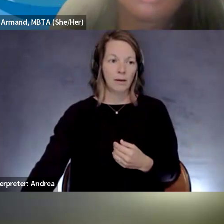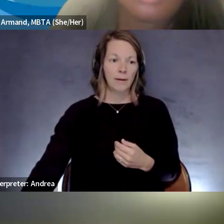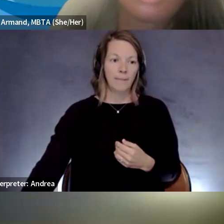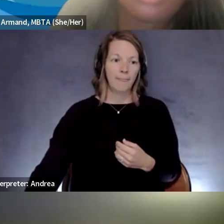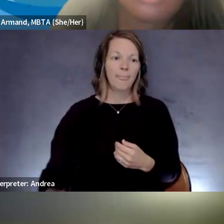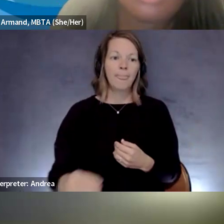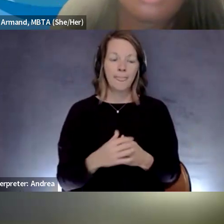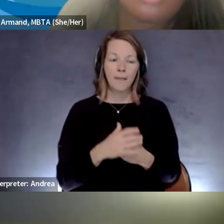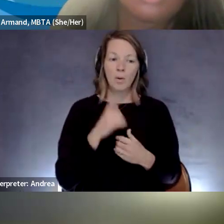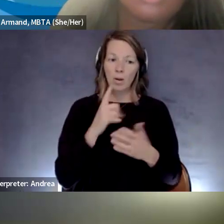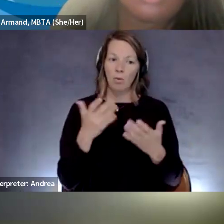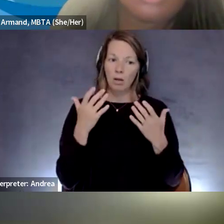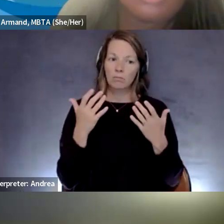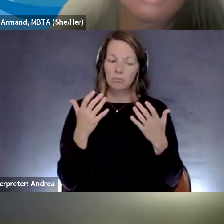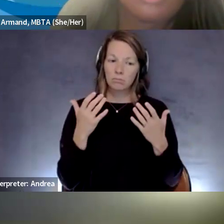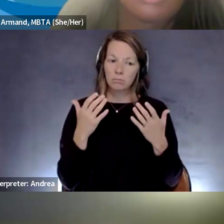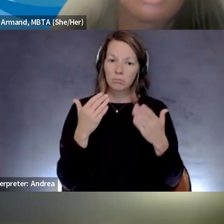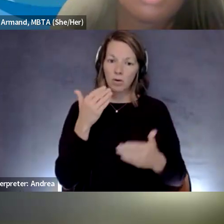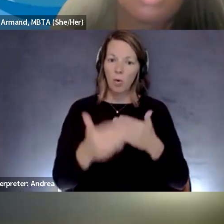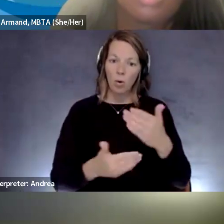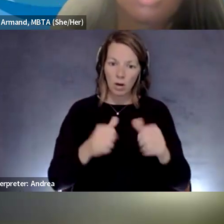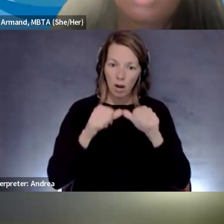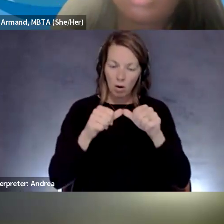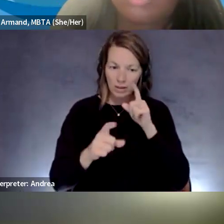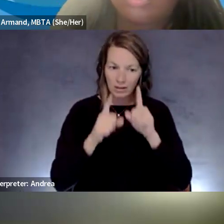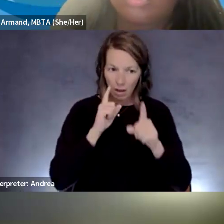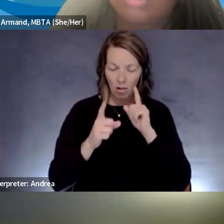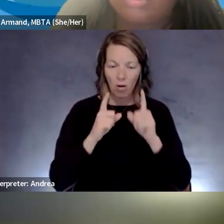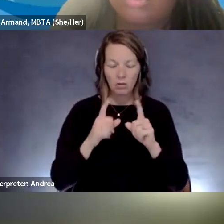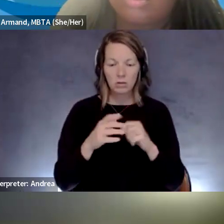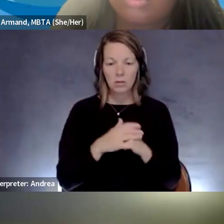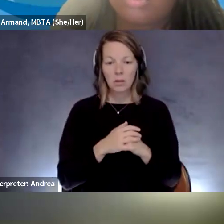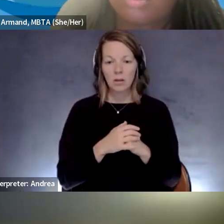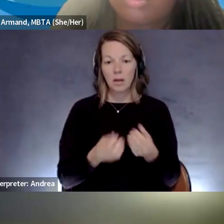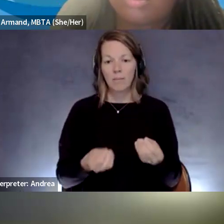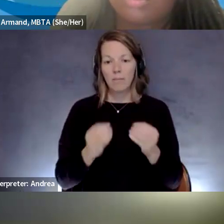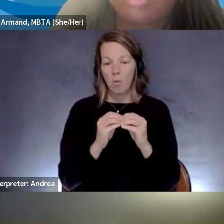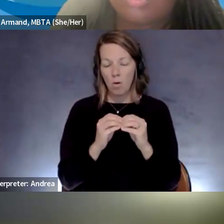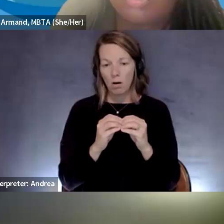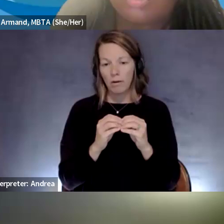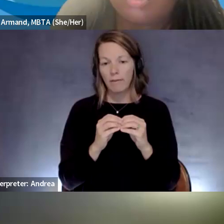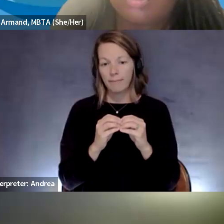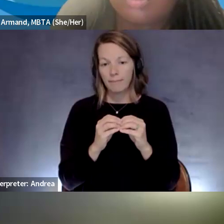we're certainly committed to moving forward, ongoing dialogues in more